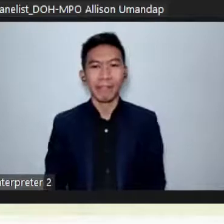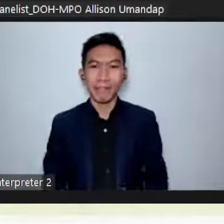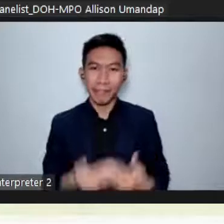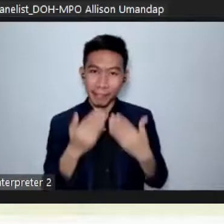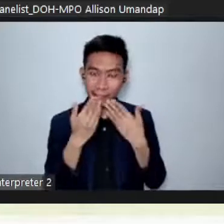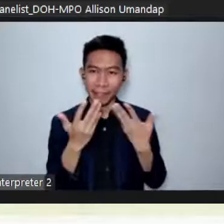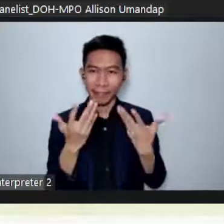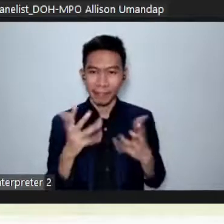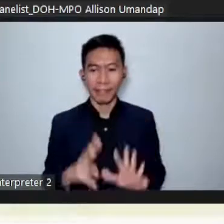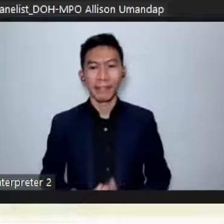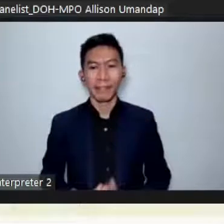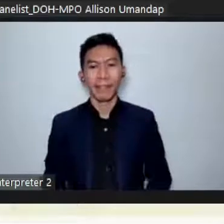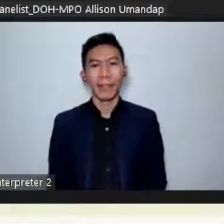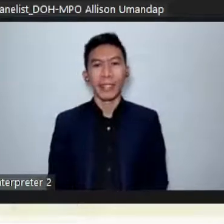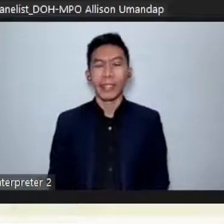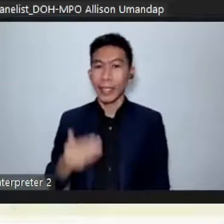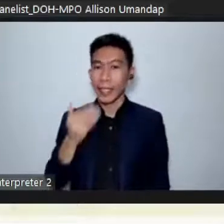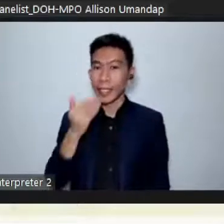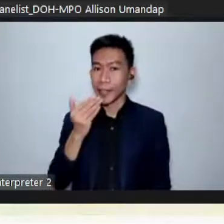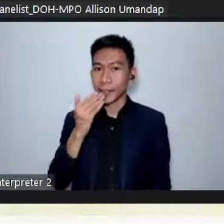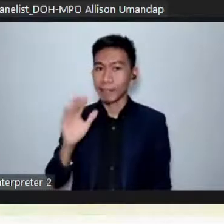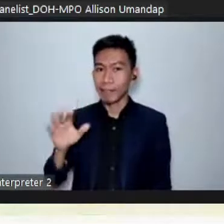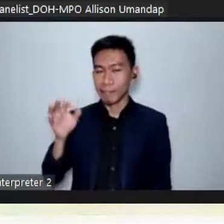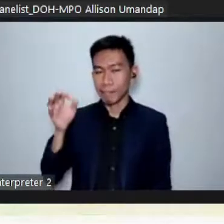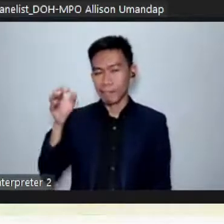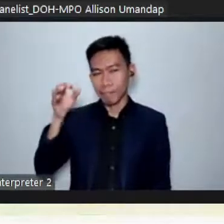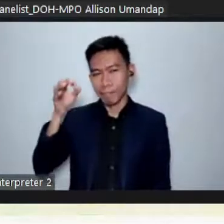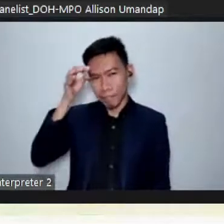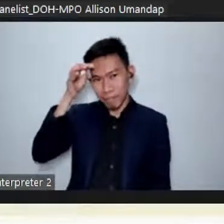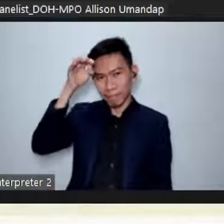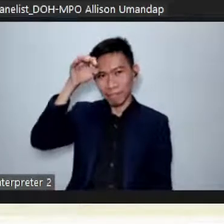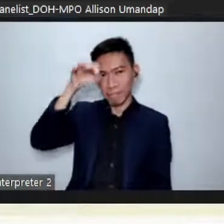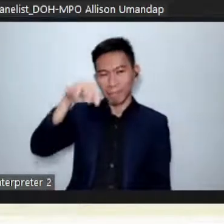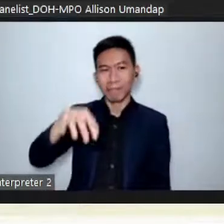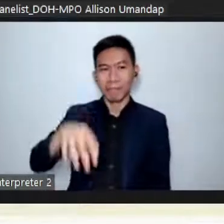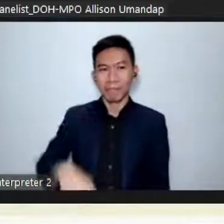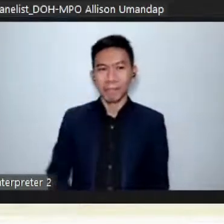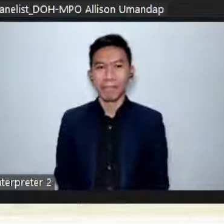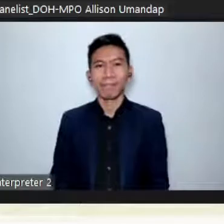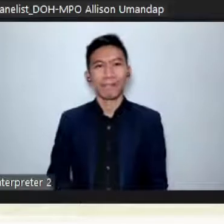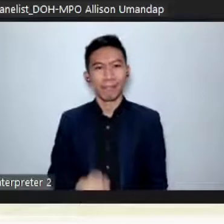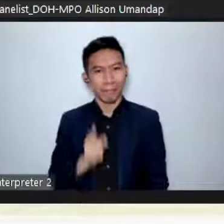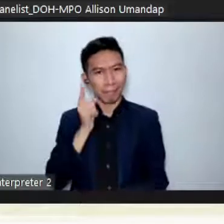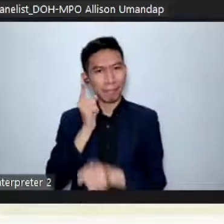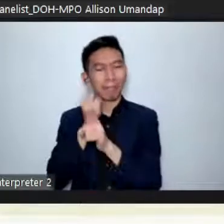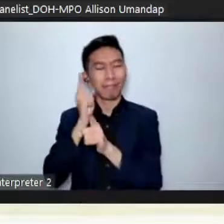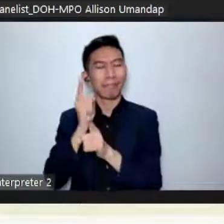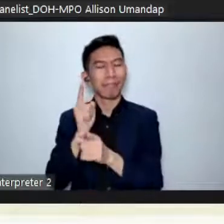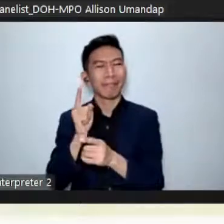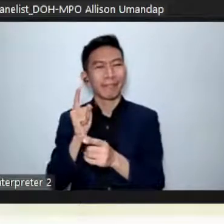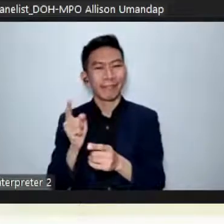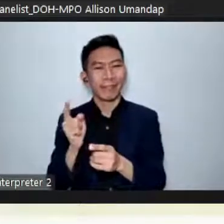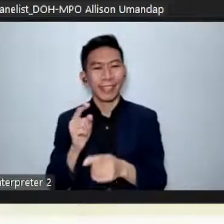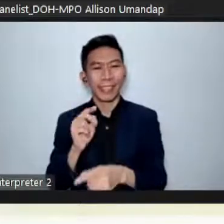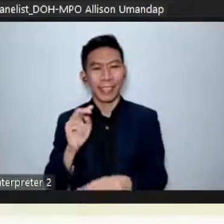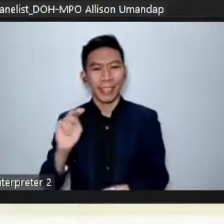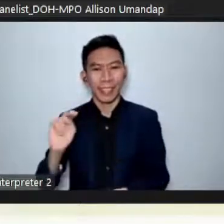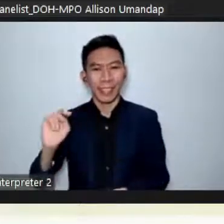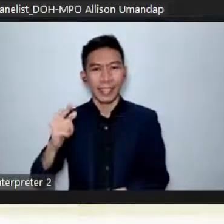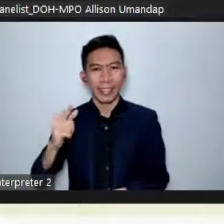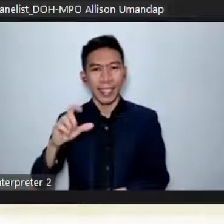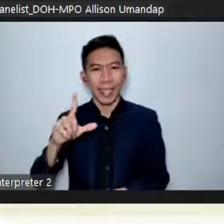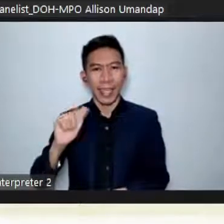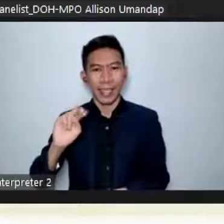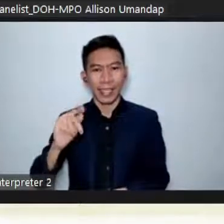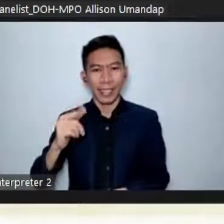so much for those views. That was right on point, as Dr. Nilanghel